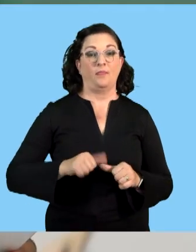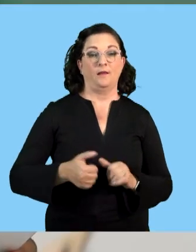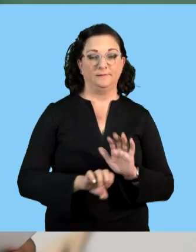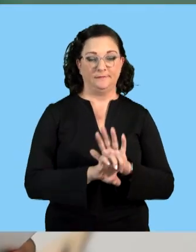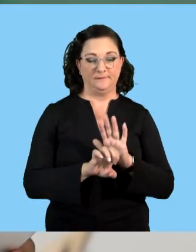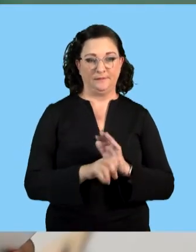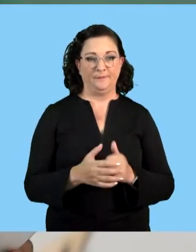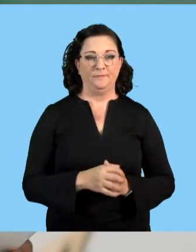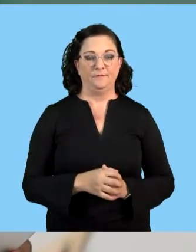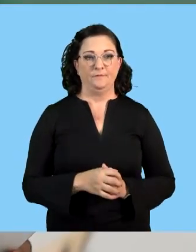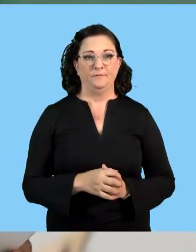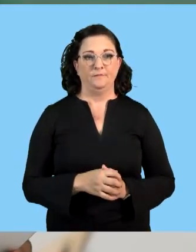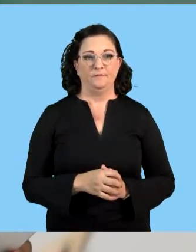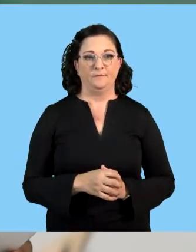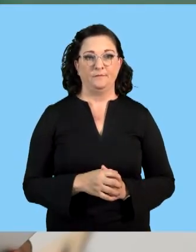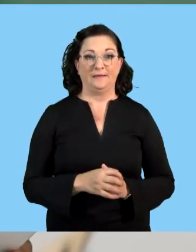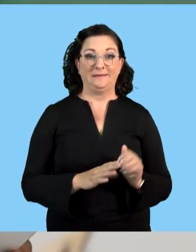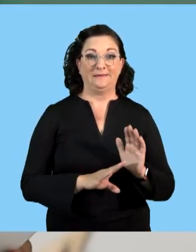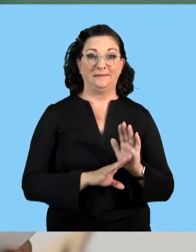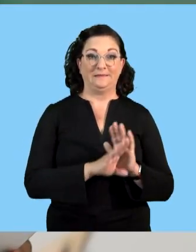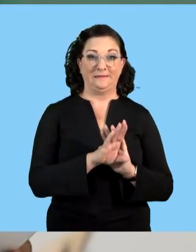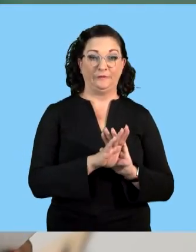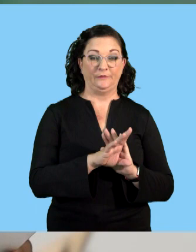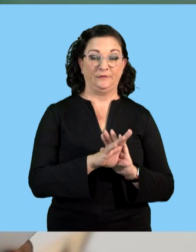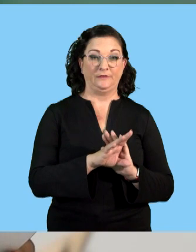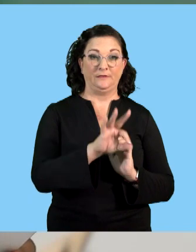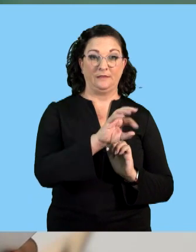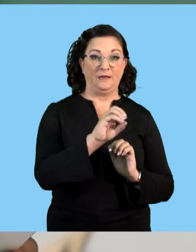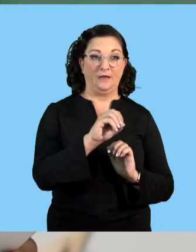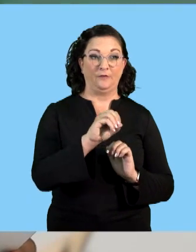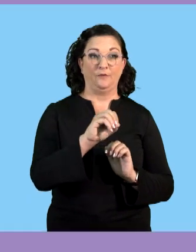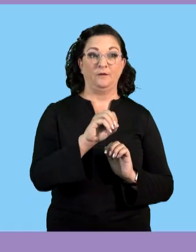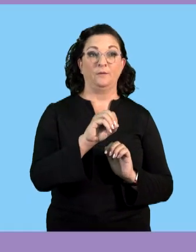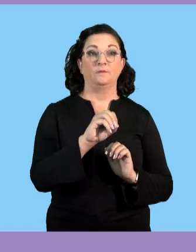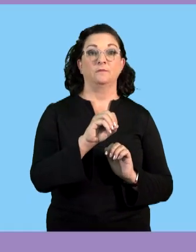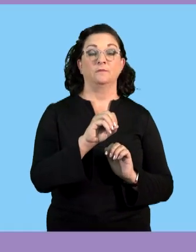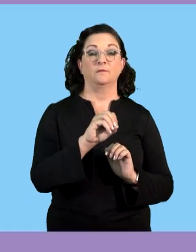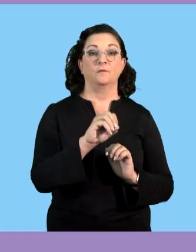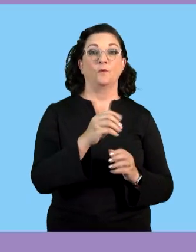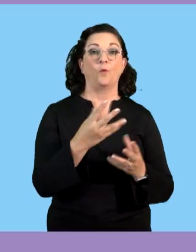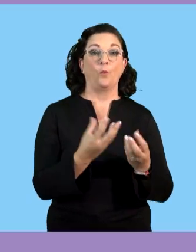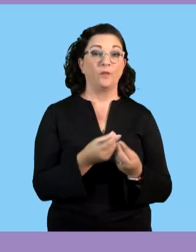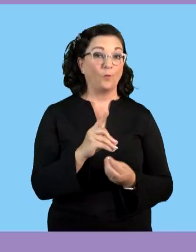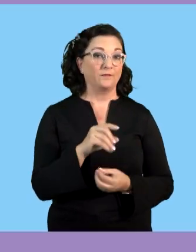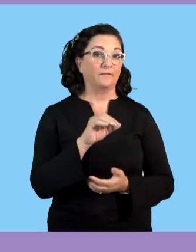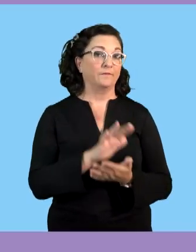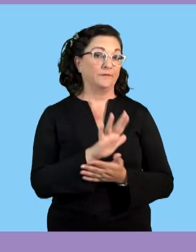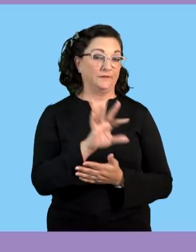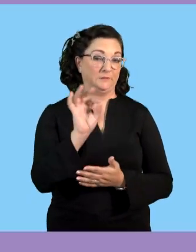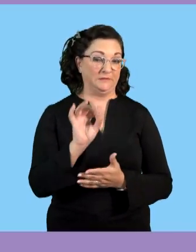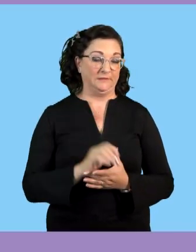to the next example. Increase 300 by 15%. Increase 300